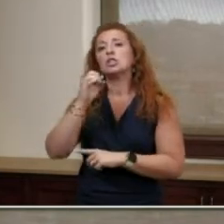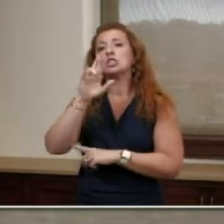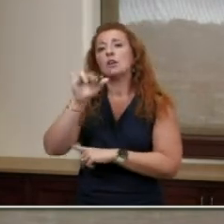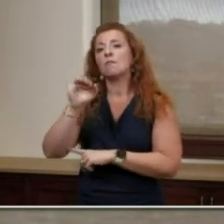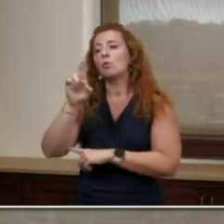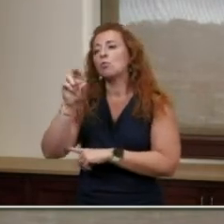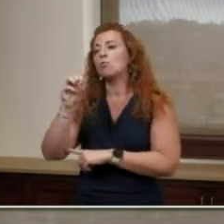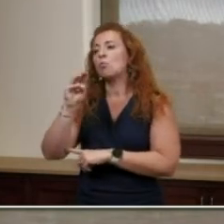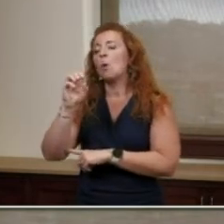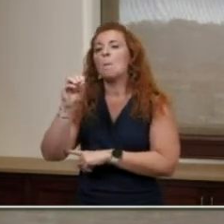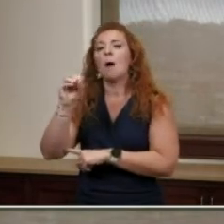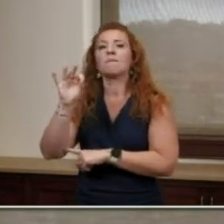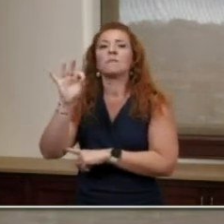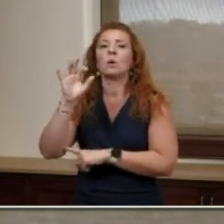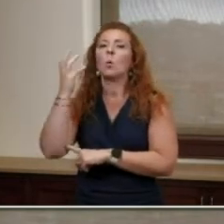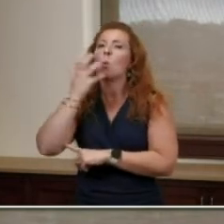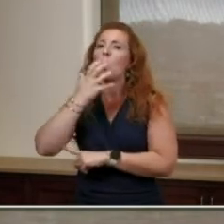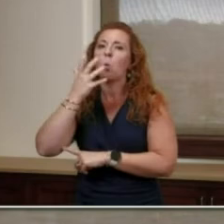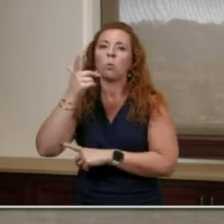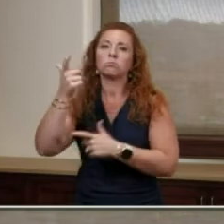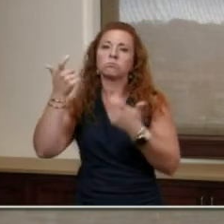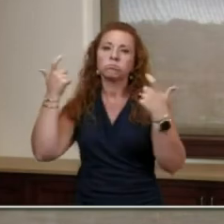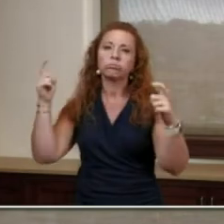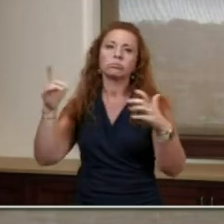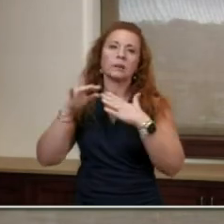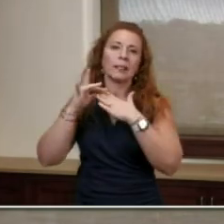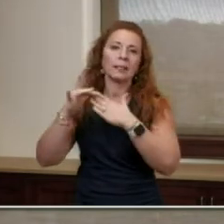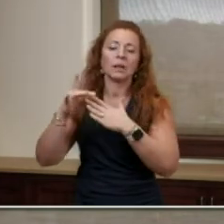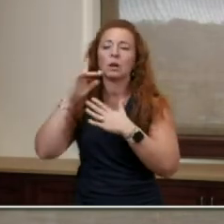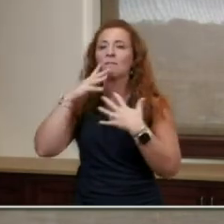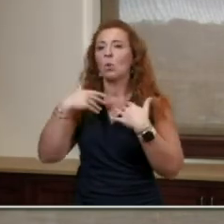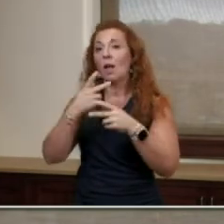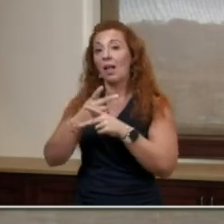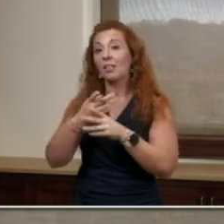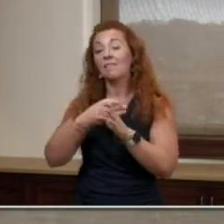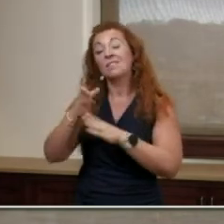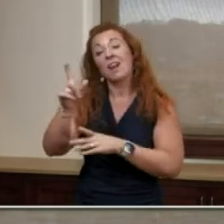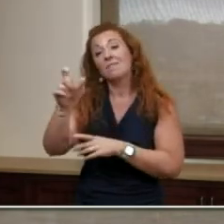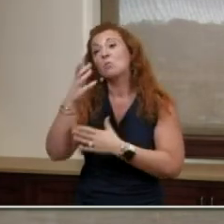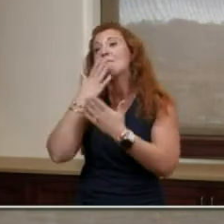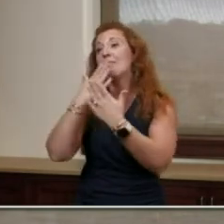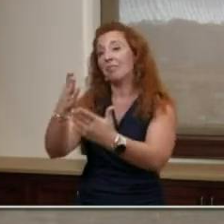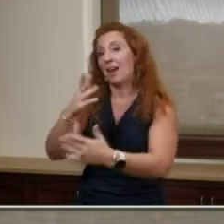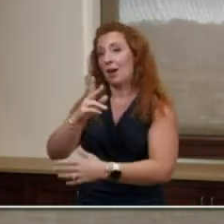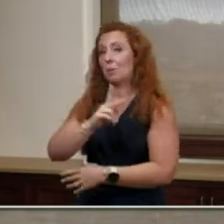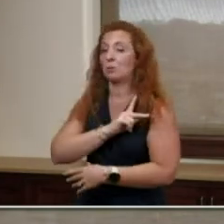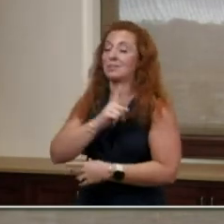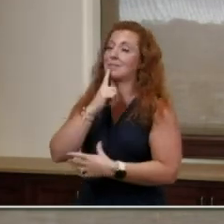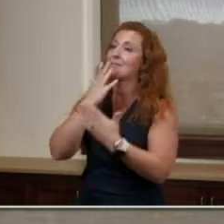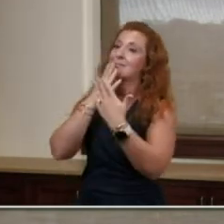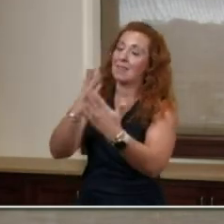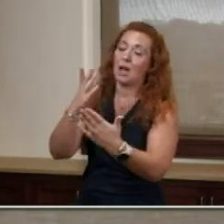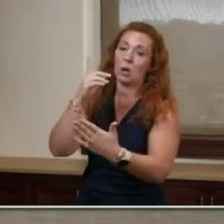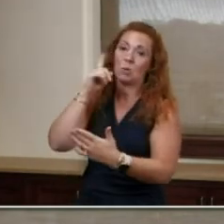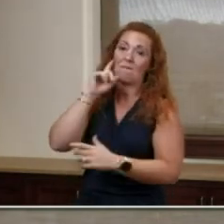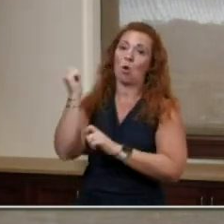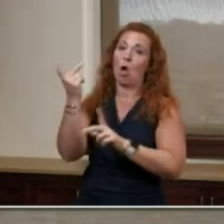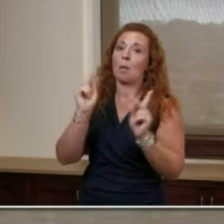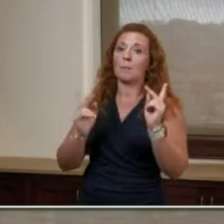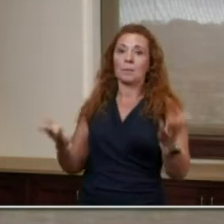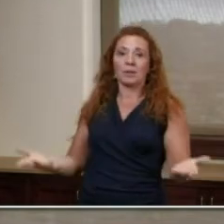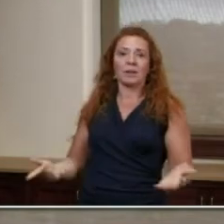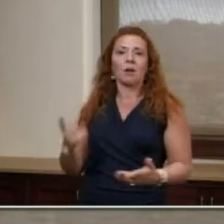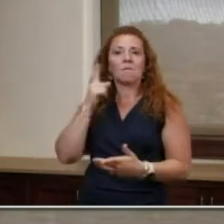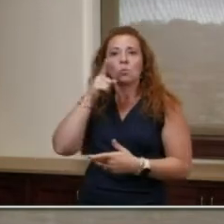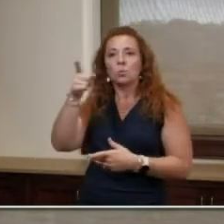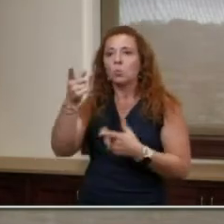the healthcare field. I want to thank him personally and on behalf of the folks of Southwestern Pennsylvania for a lot of things that he's been able to